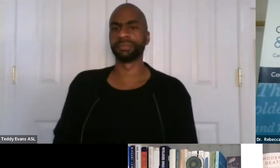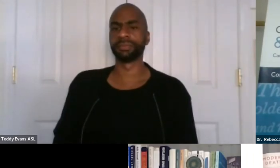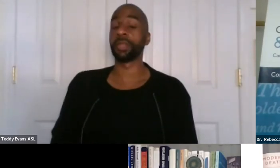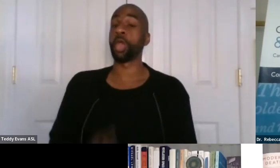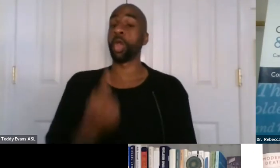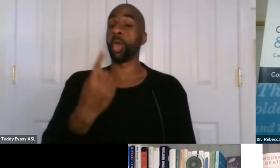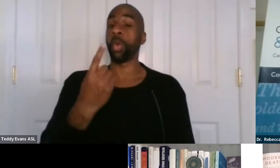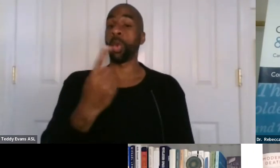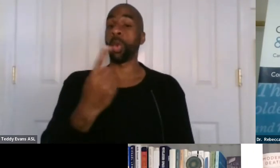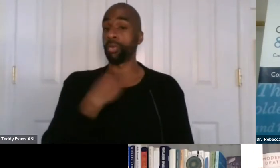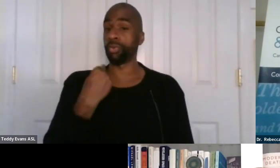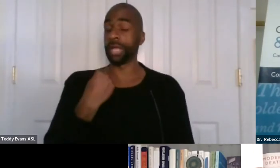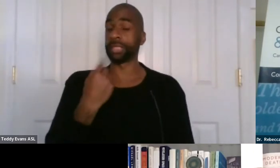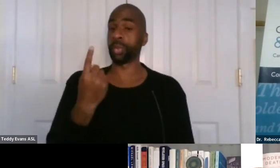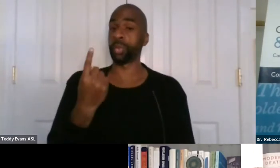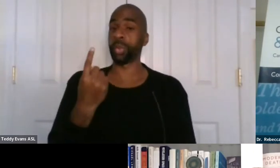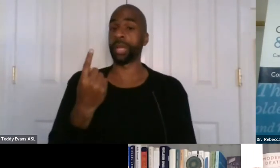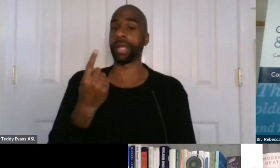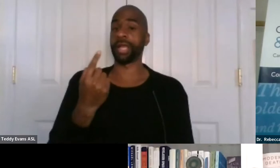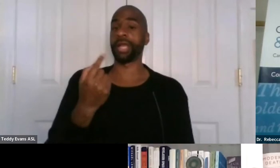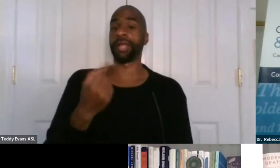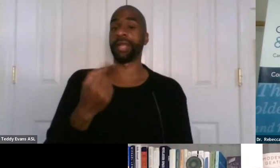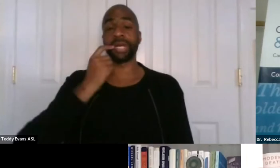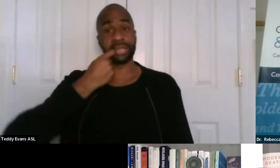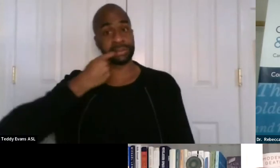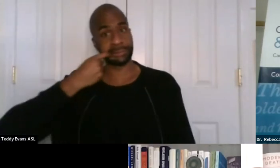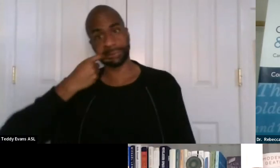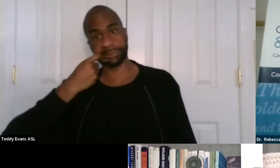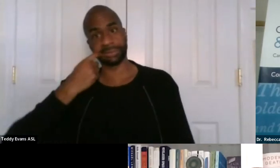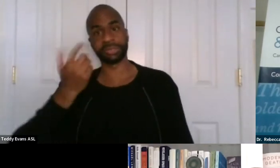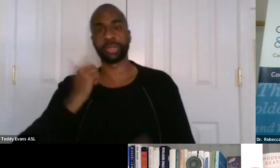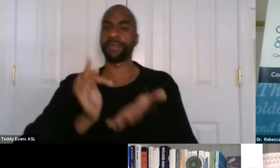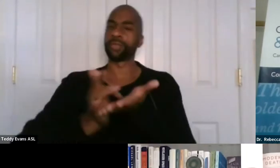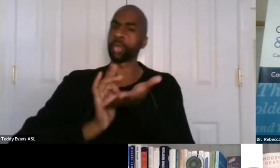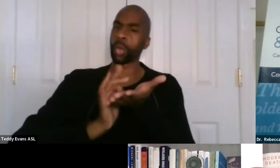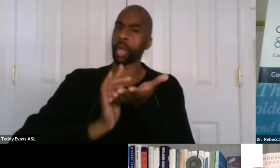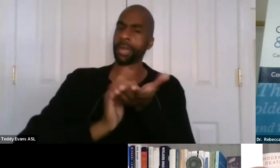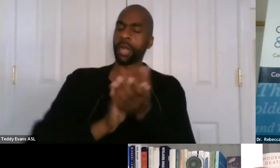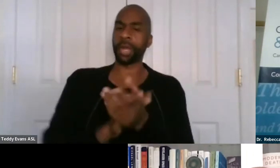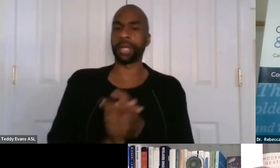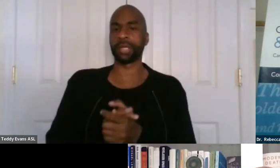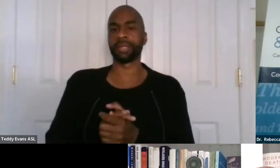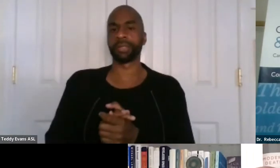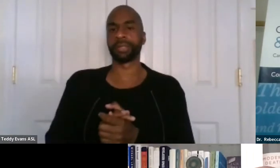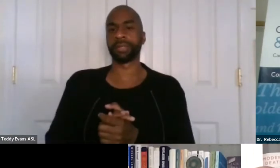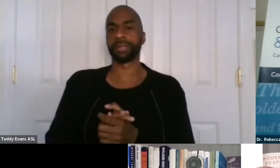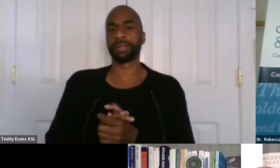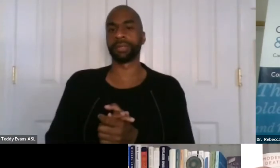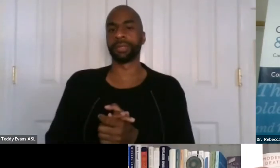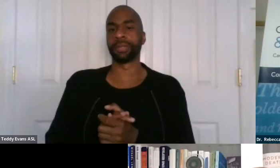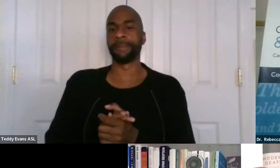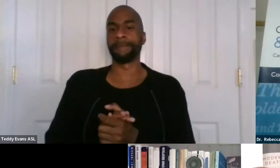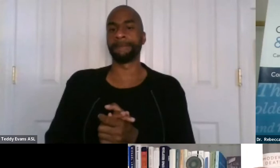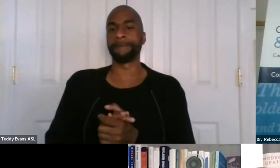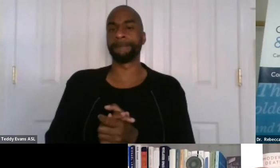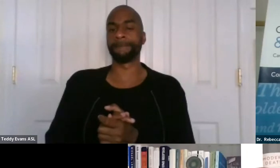for addiction to opioids is having some type of comorbid psychiatric conditions